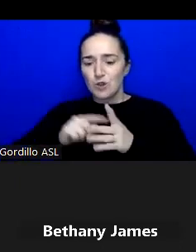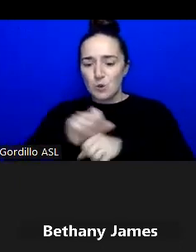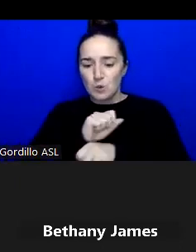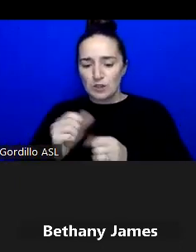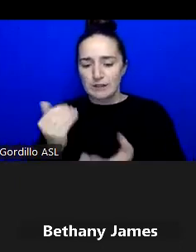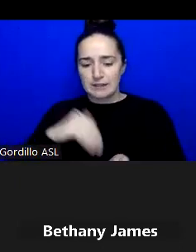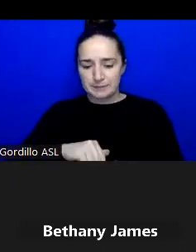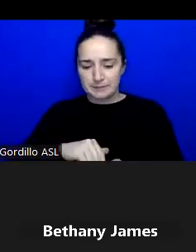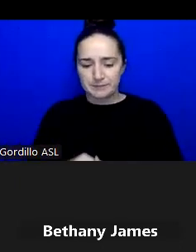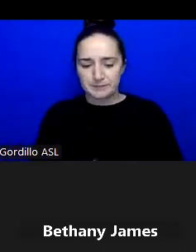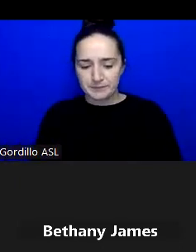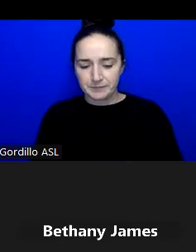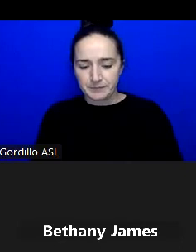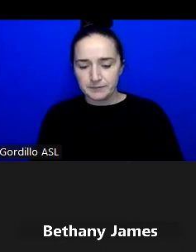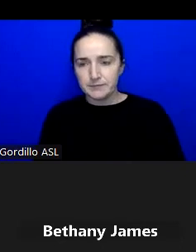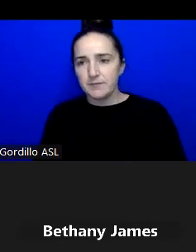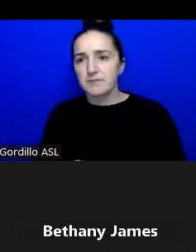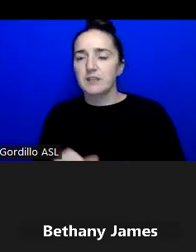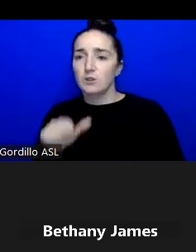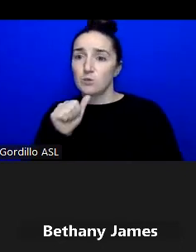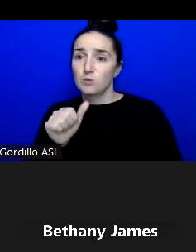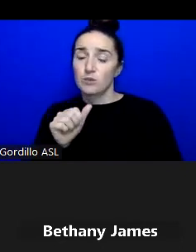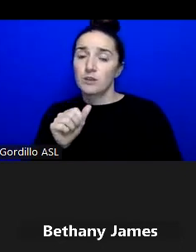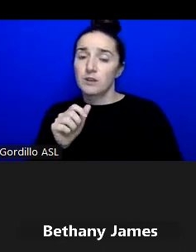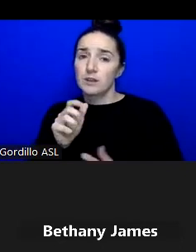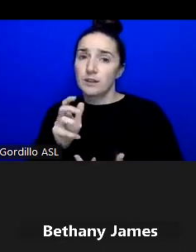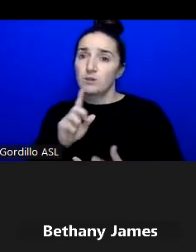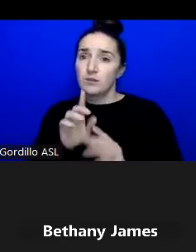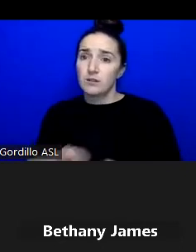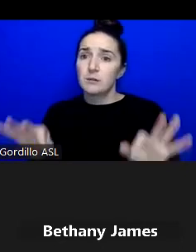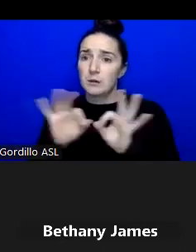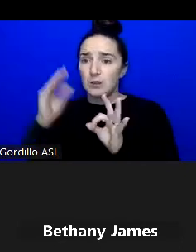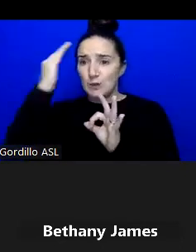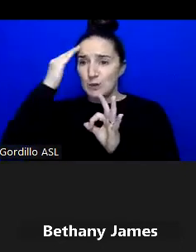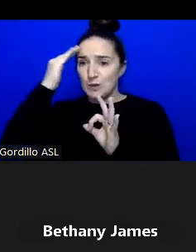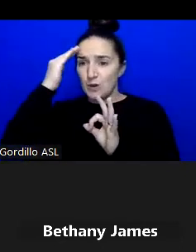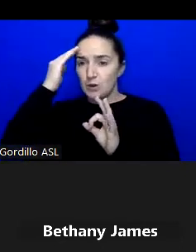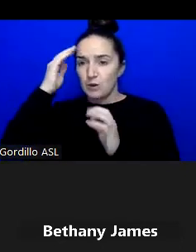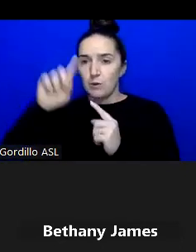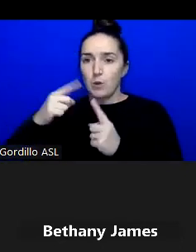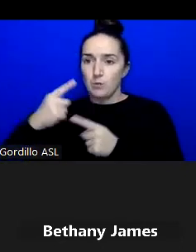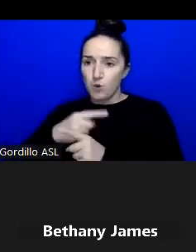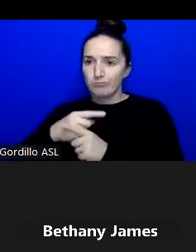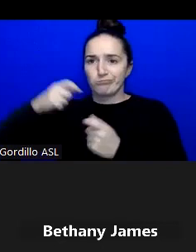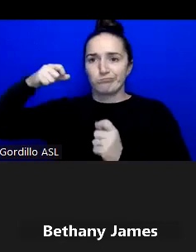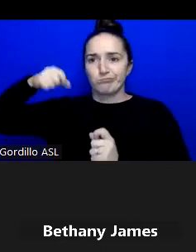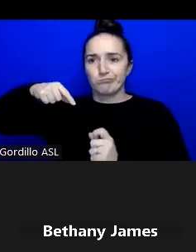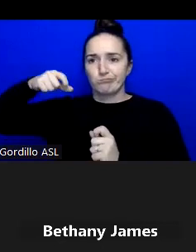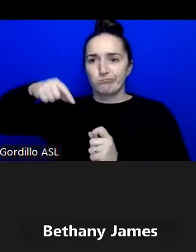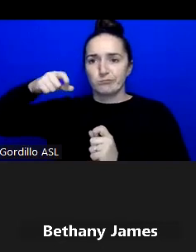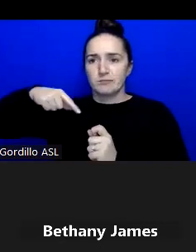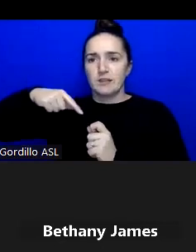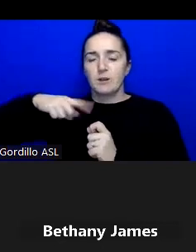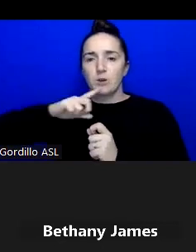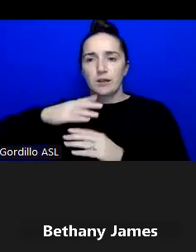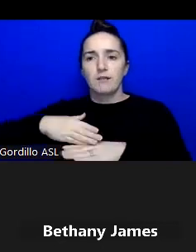fascinating. So it is important that we know that, appropriate stimulation can make a big difference in patients being able